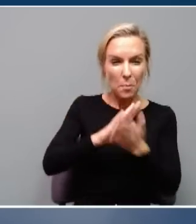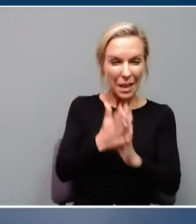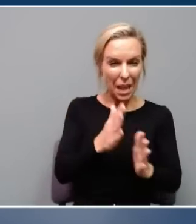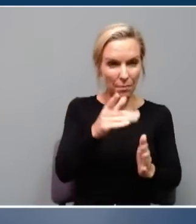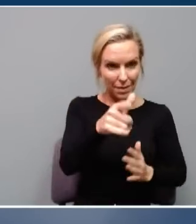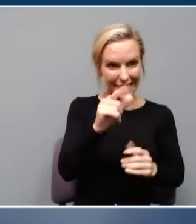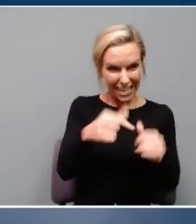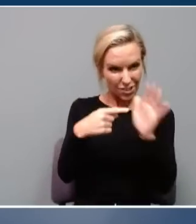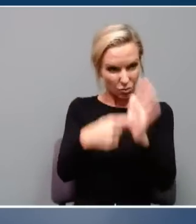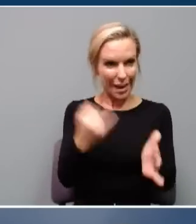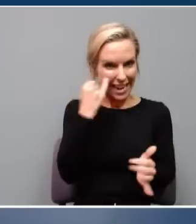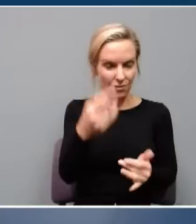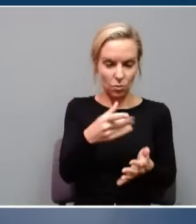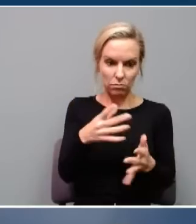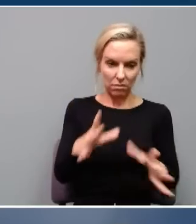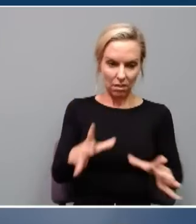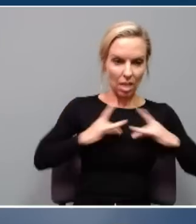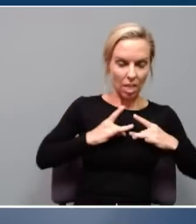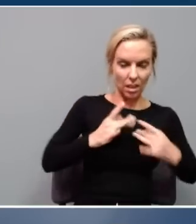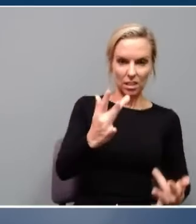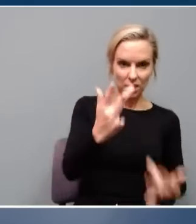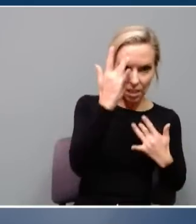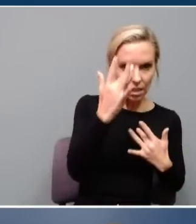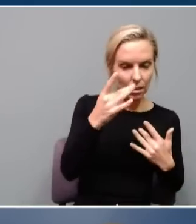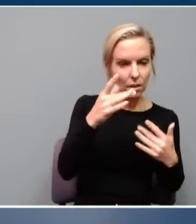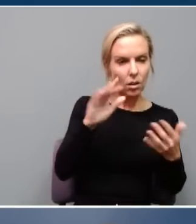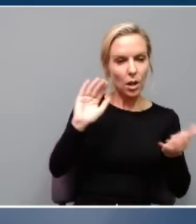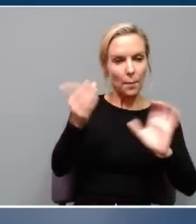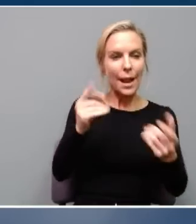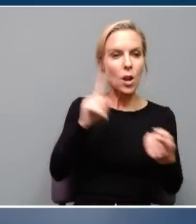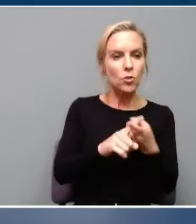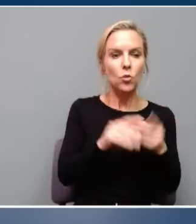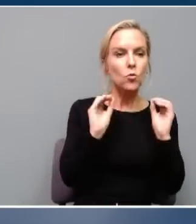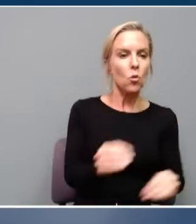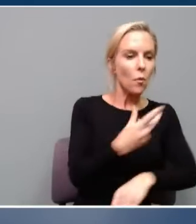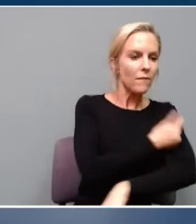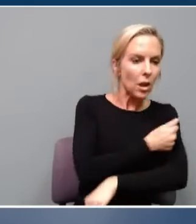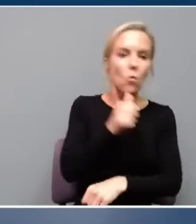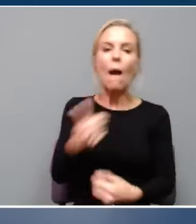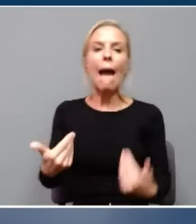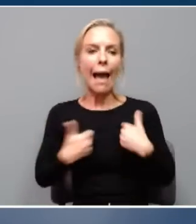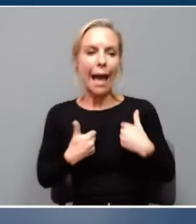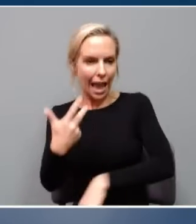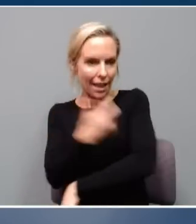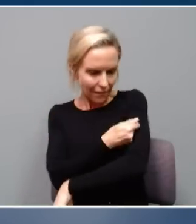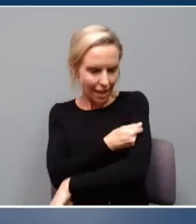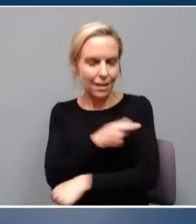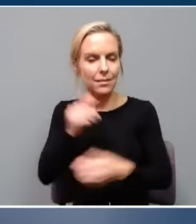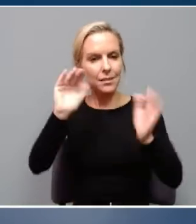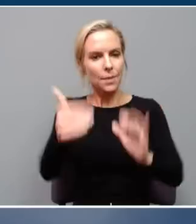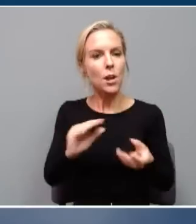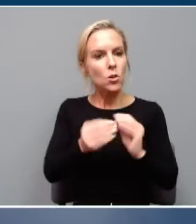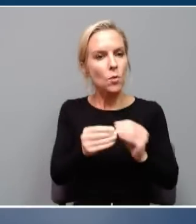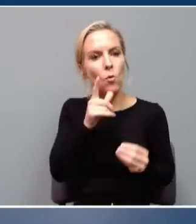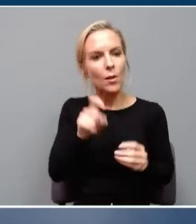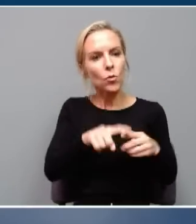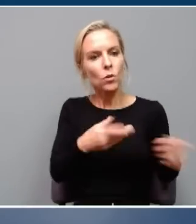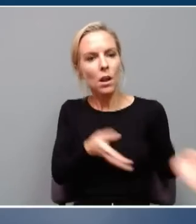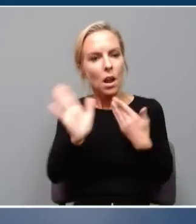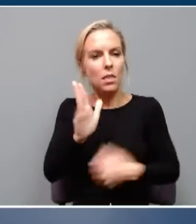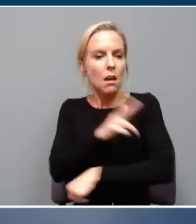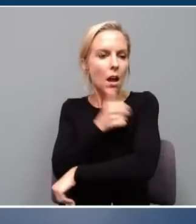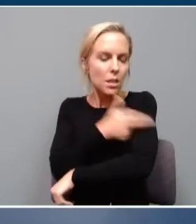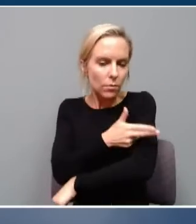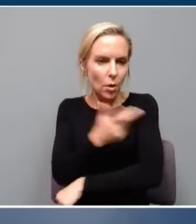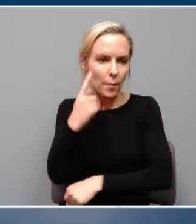8% unvaccinated versus vaccinated about being hospitalized because of COVID. And then if we